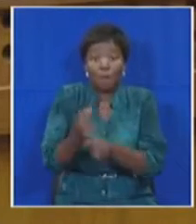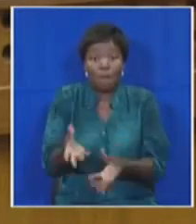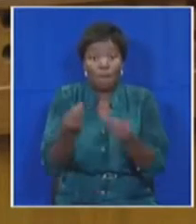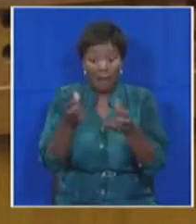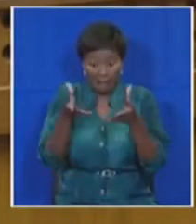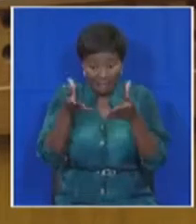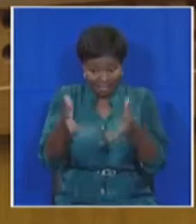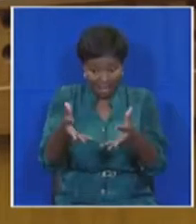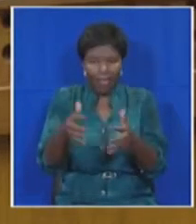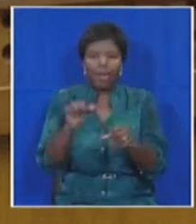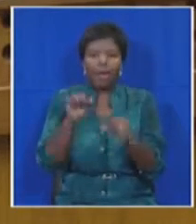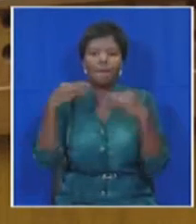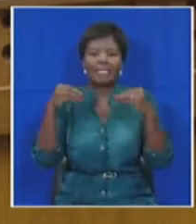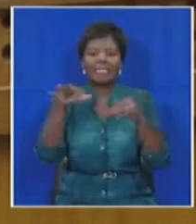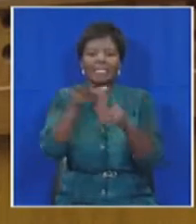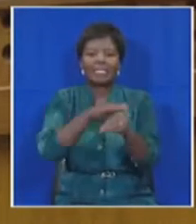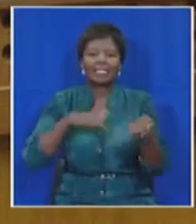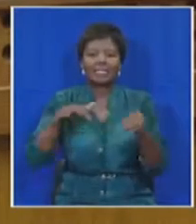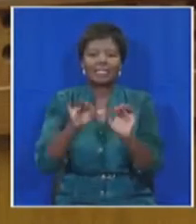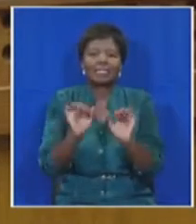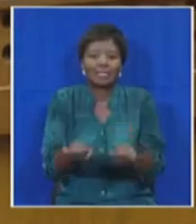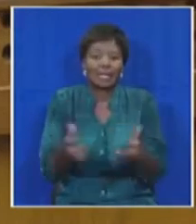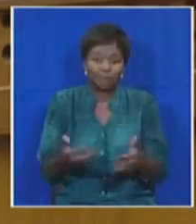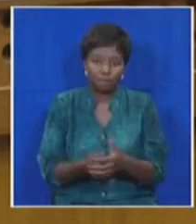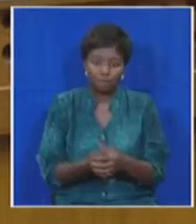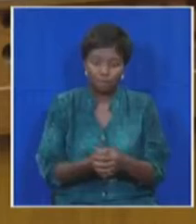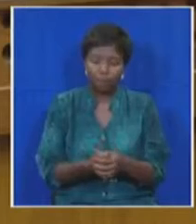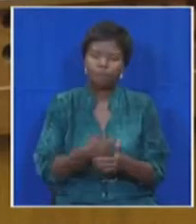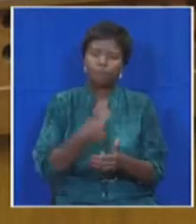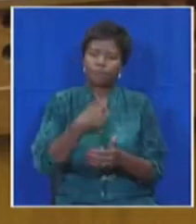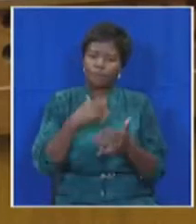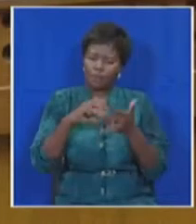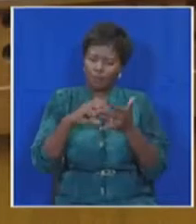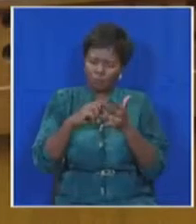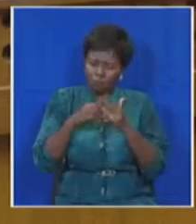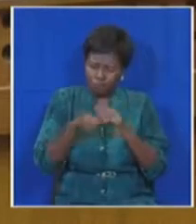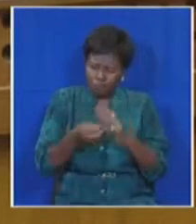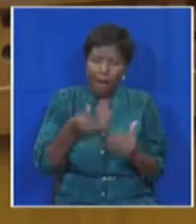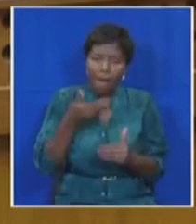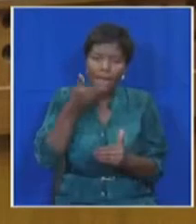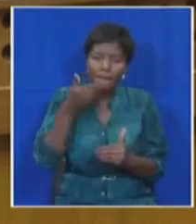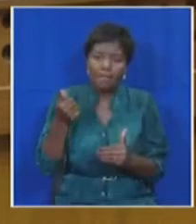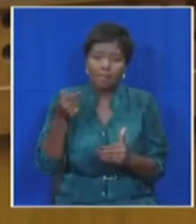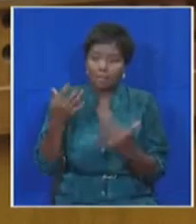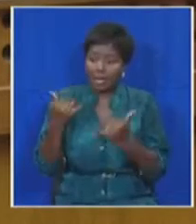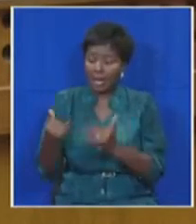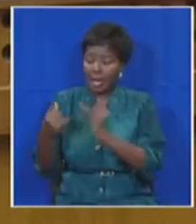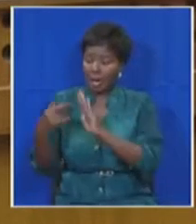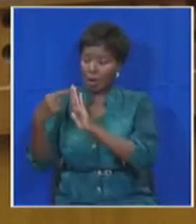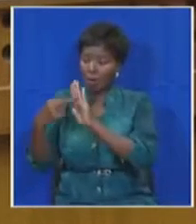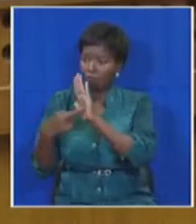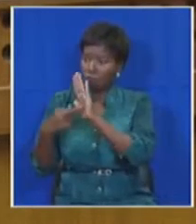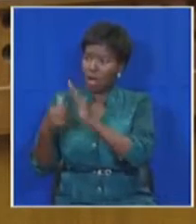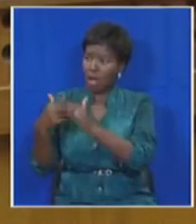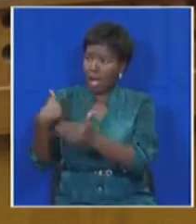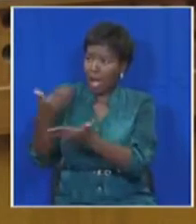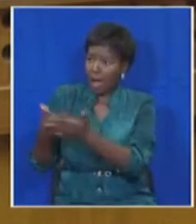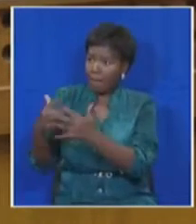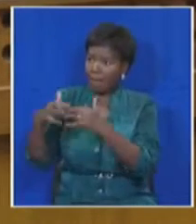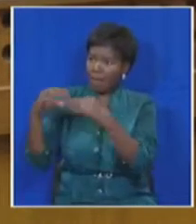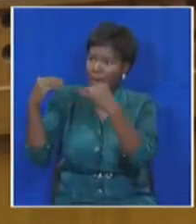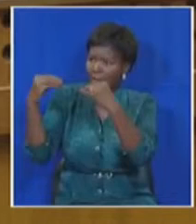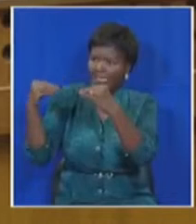creating potential lies. We will do everything we can to minimize the regulation they face, including